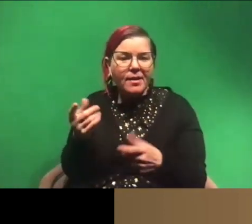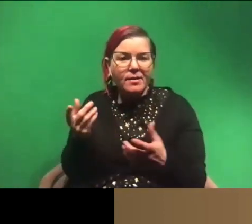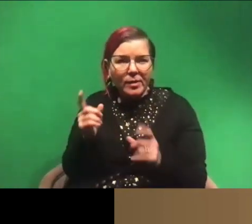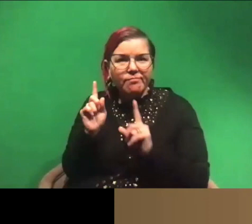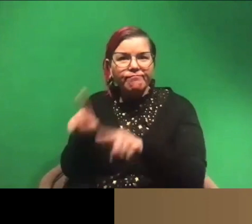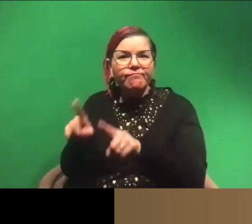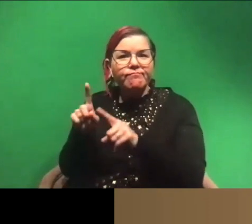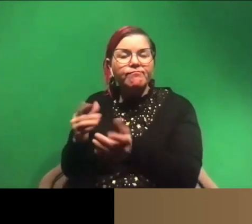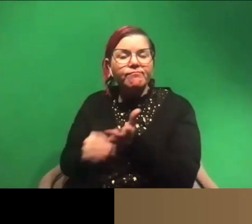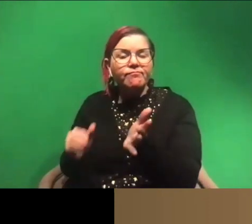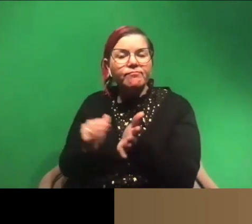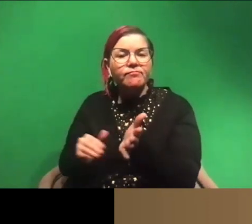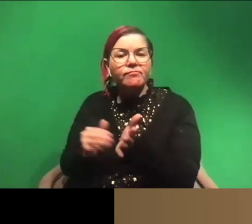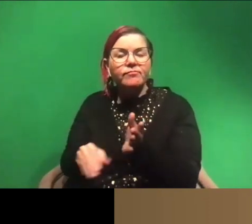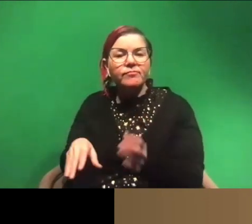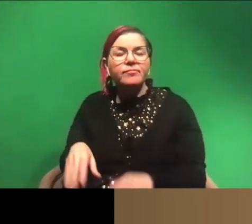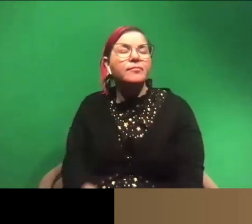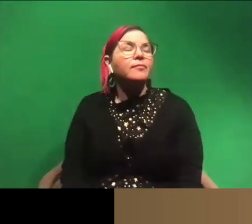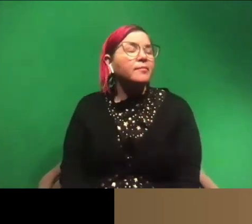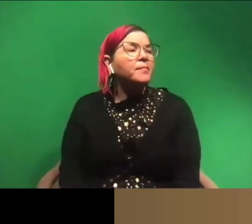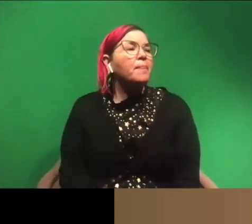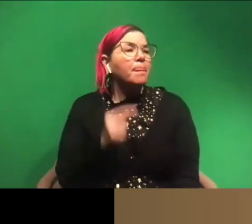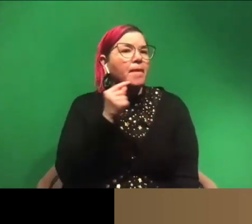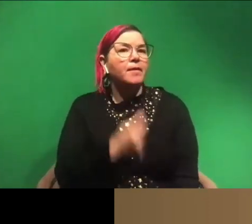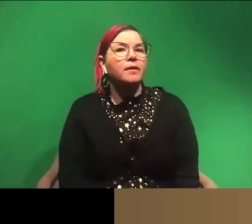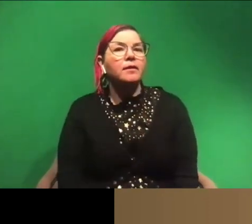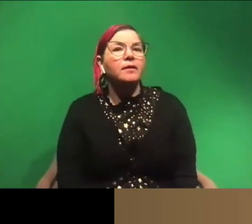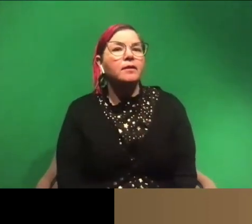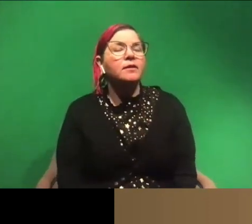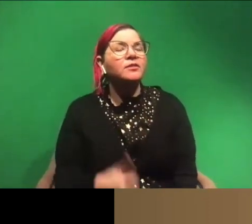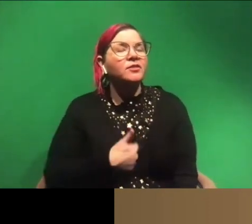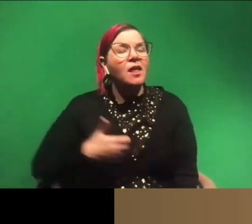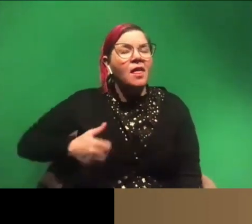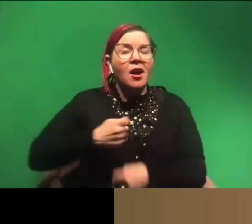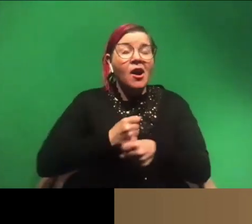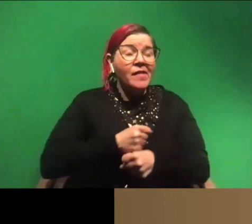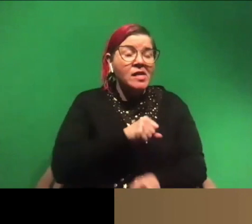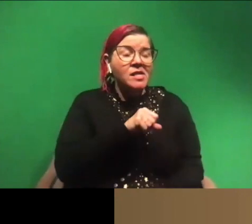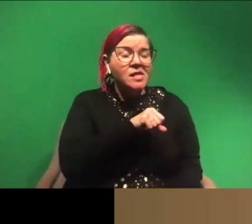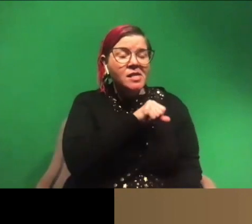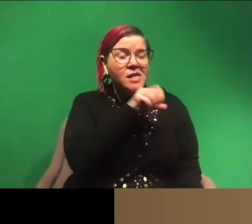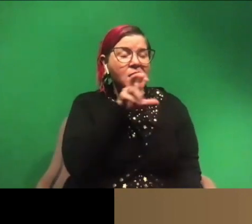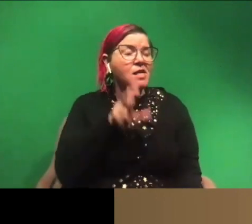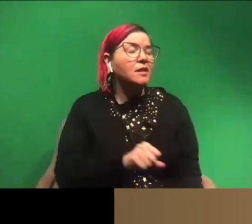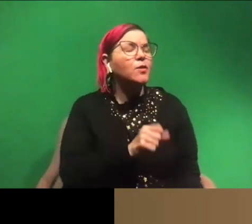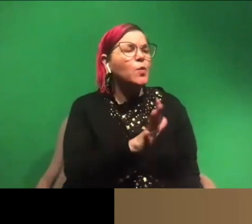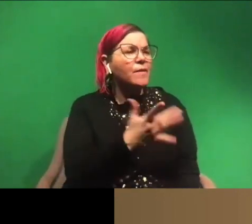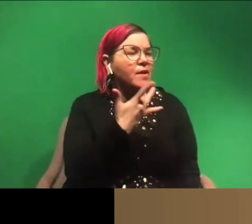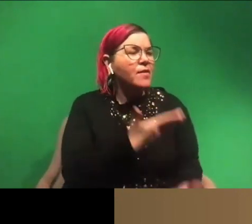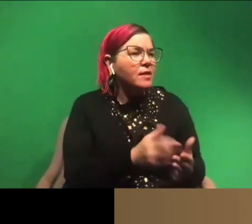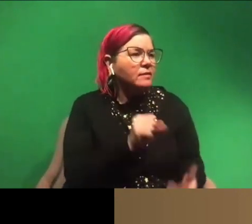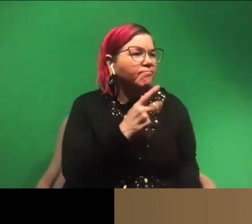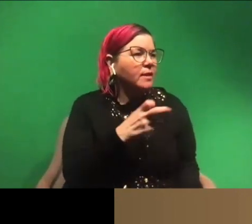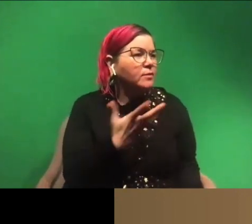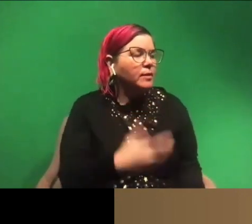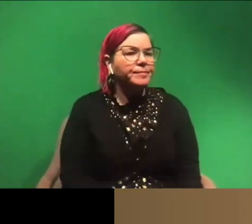back. Cool. Sorry, I haven't had coffee yet today. What is your favorite thing in space?